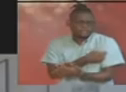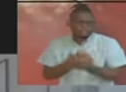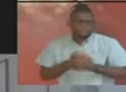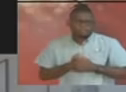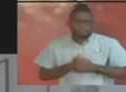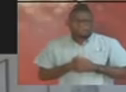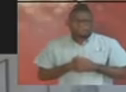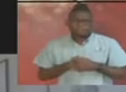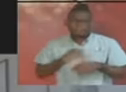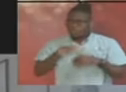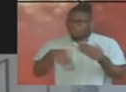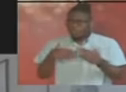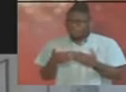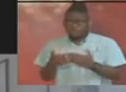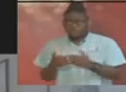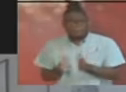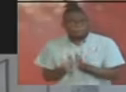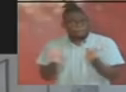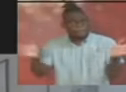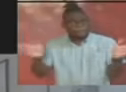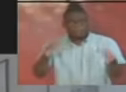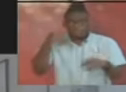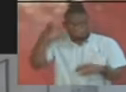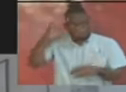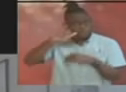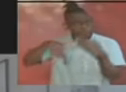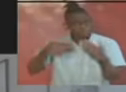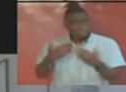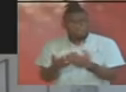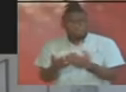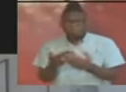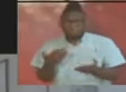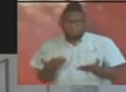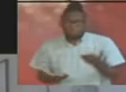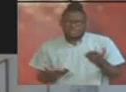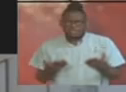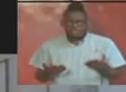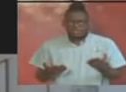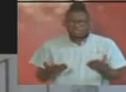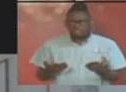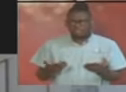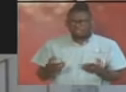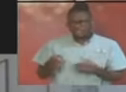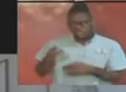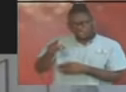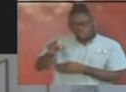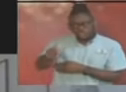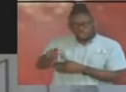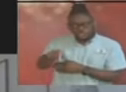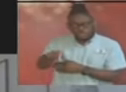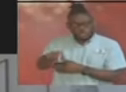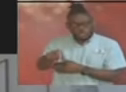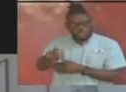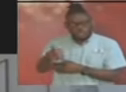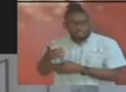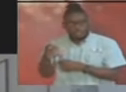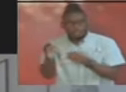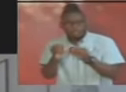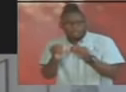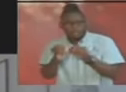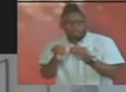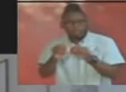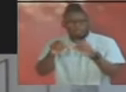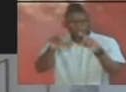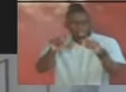population, whether or not there's going to be any move to increase testing, either